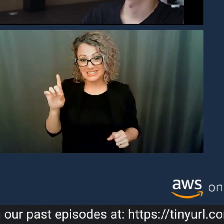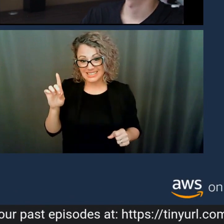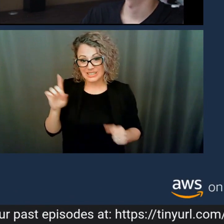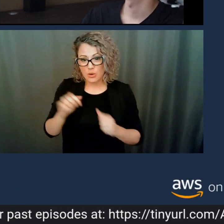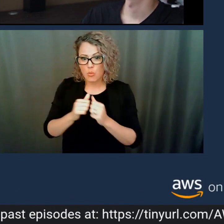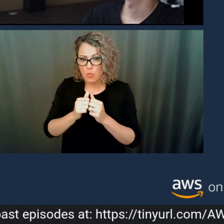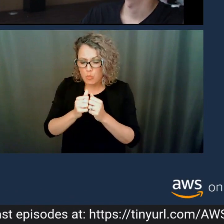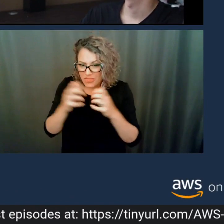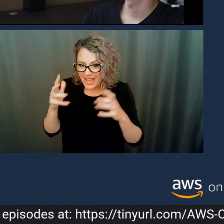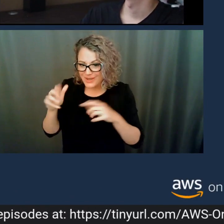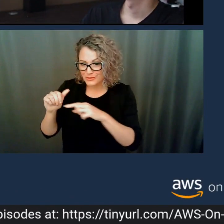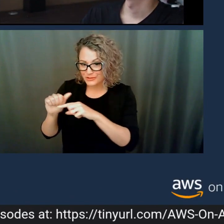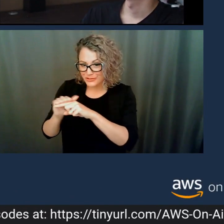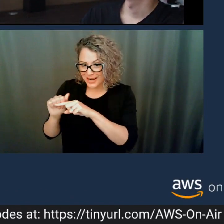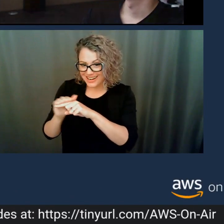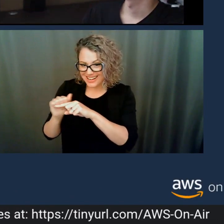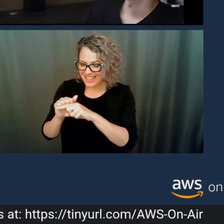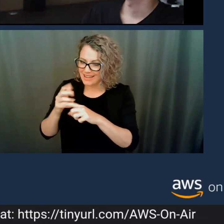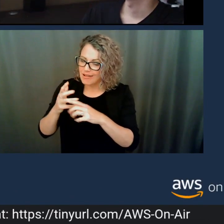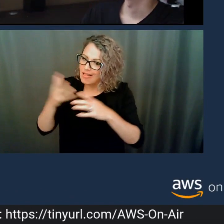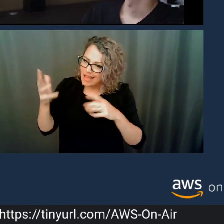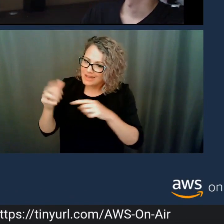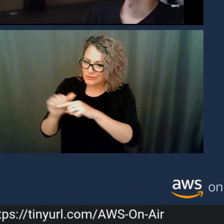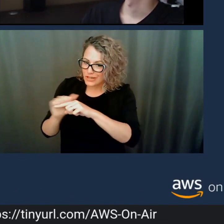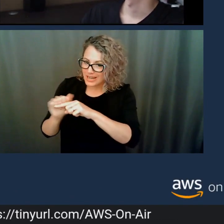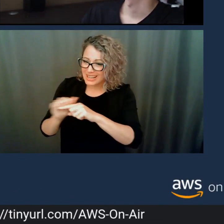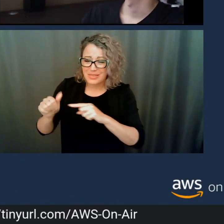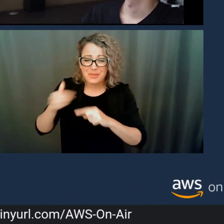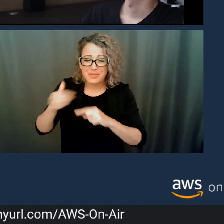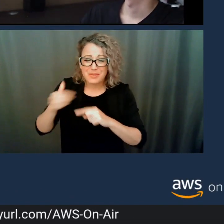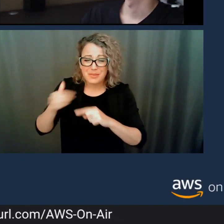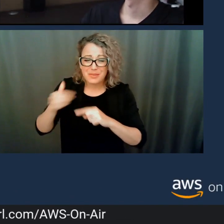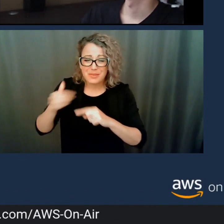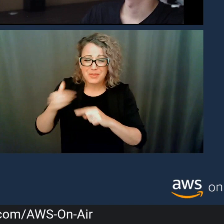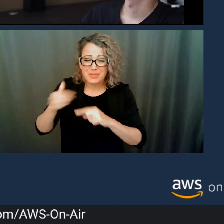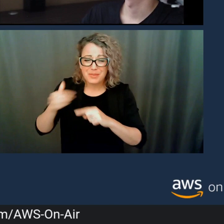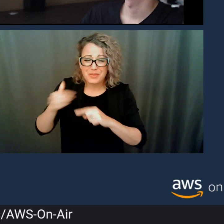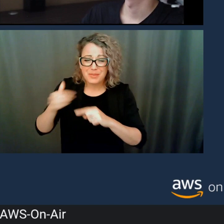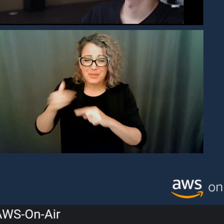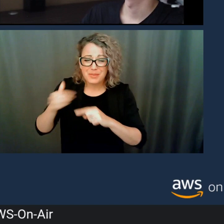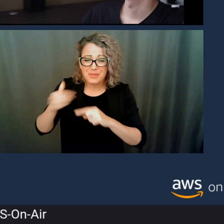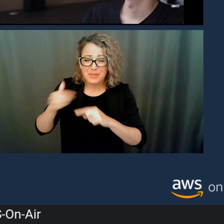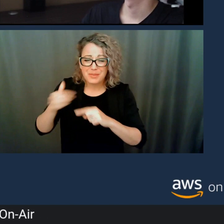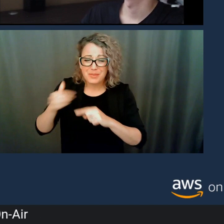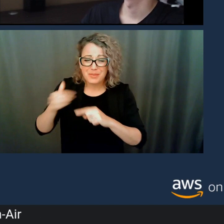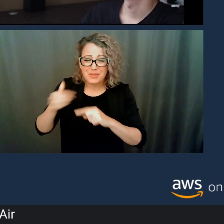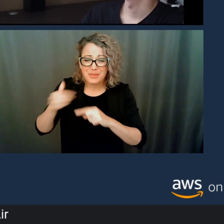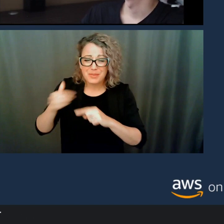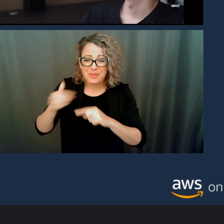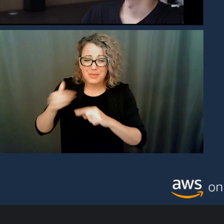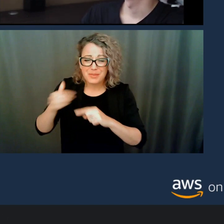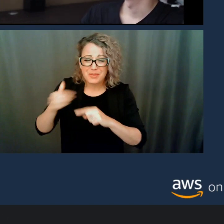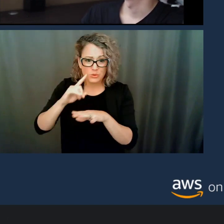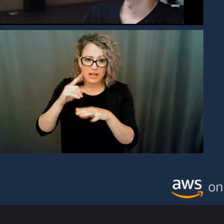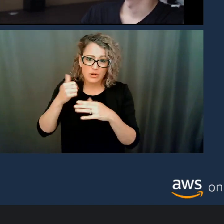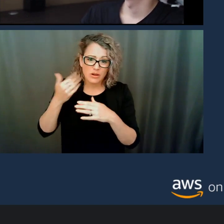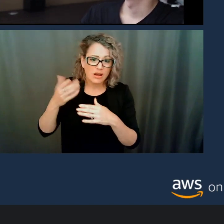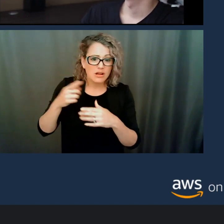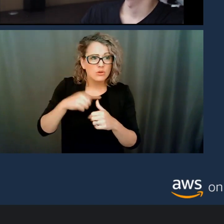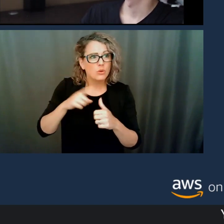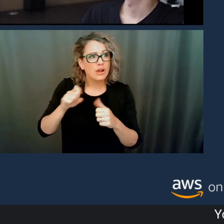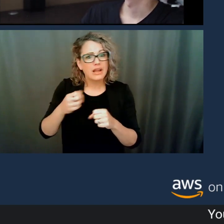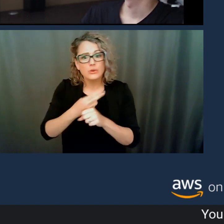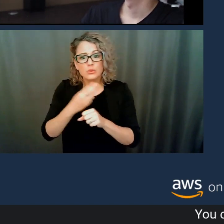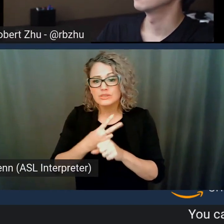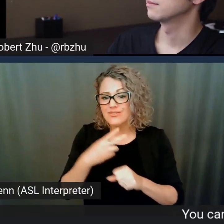training. And the best part is with contact flow integration, you can do some powerful things with it. You can use the